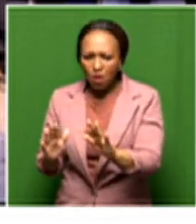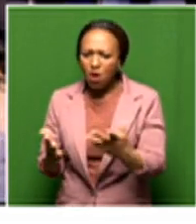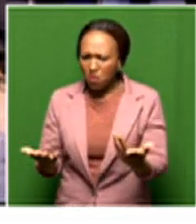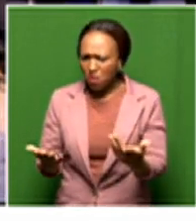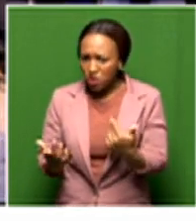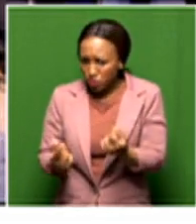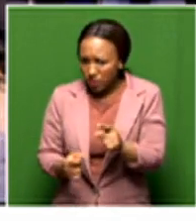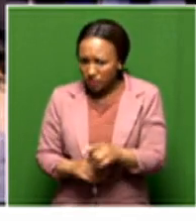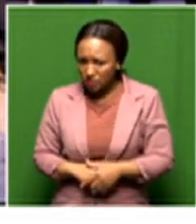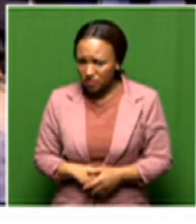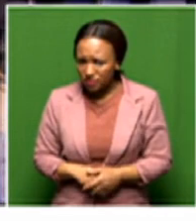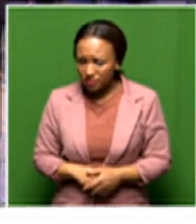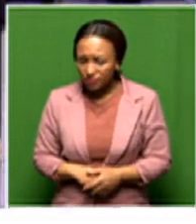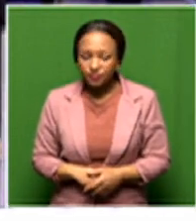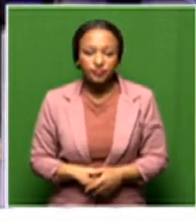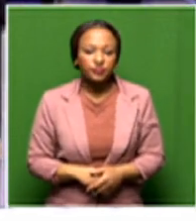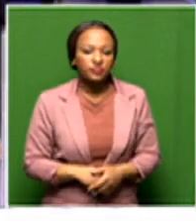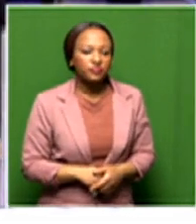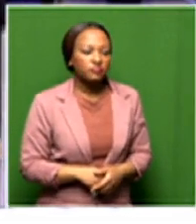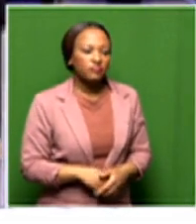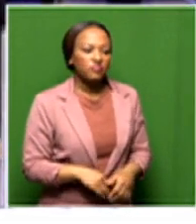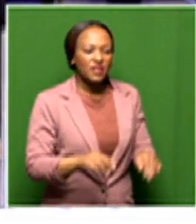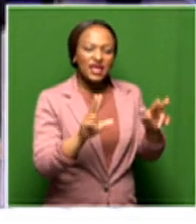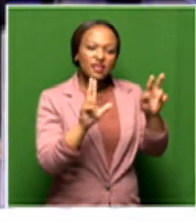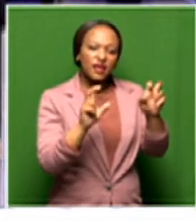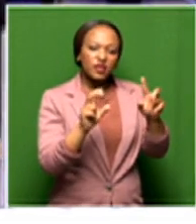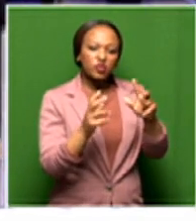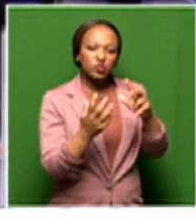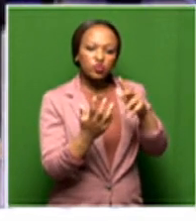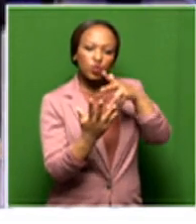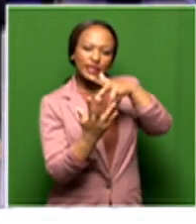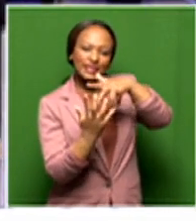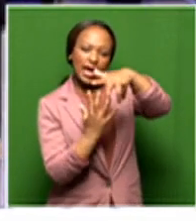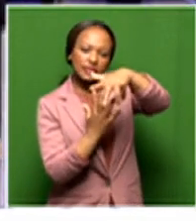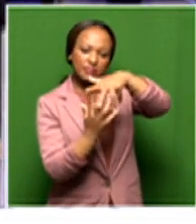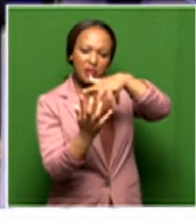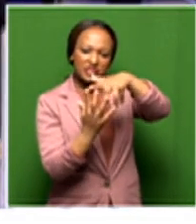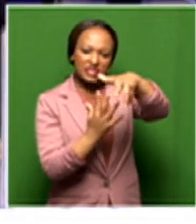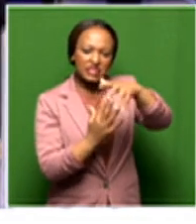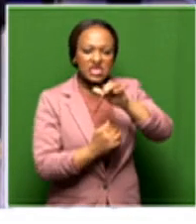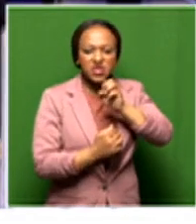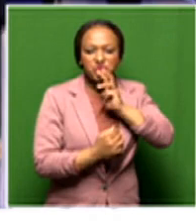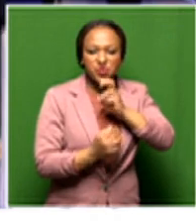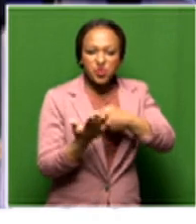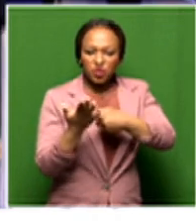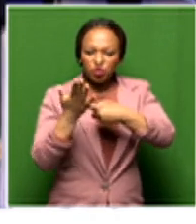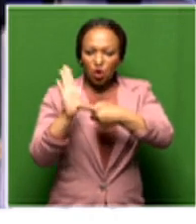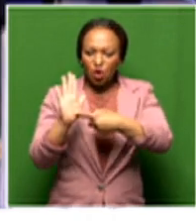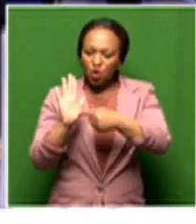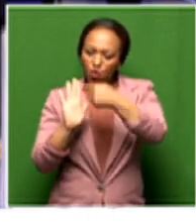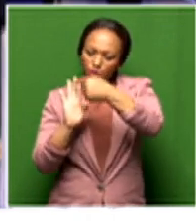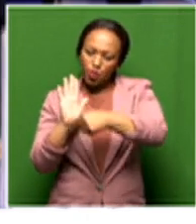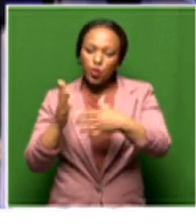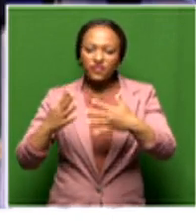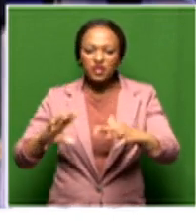Well, this whole notion of transparency and the perceived lack of transparency from the fund